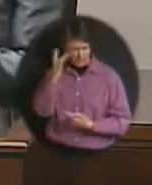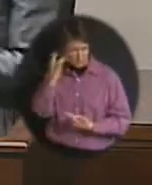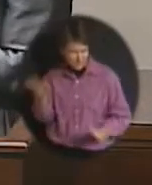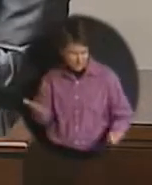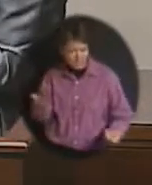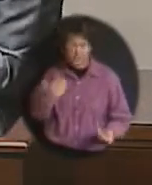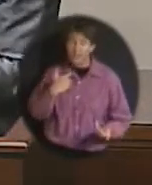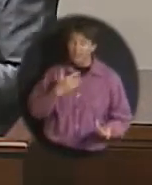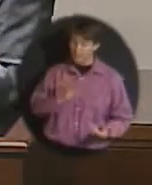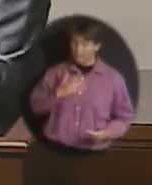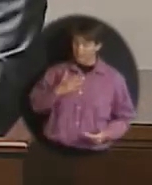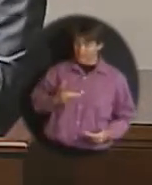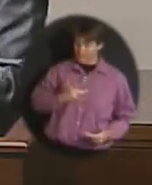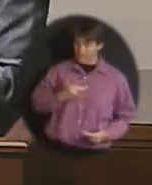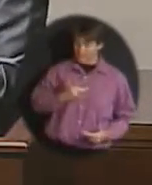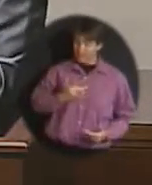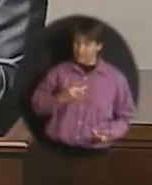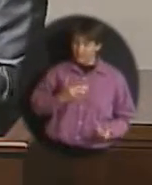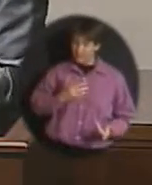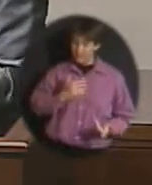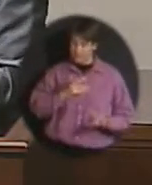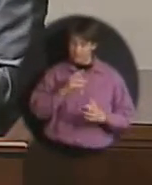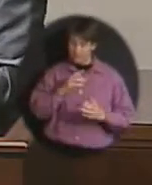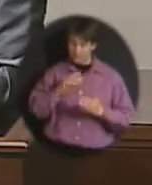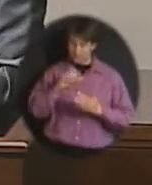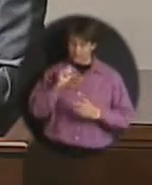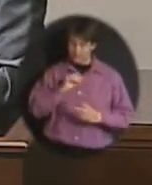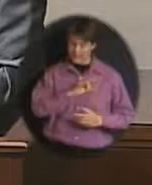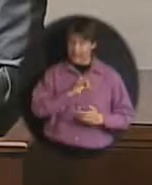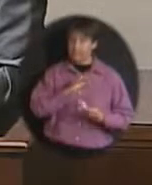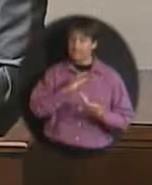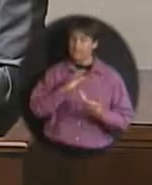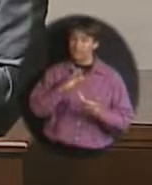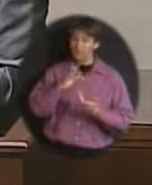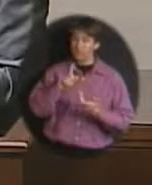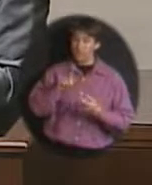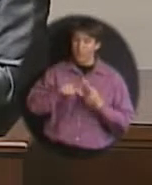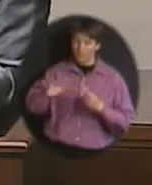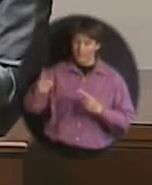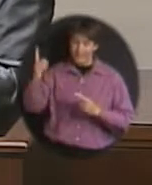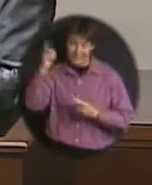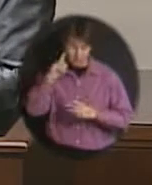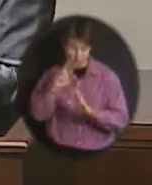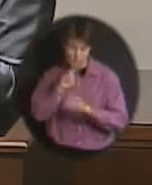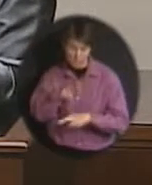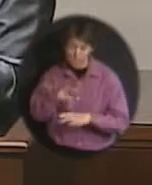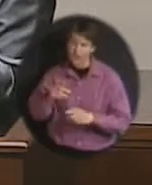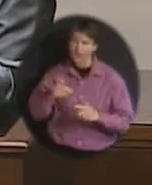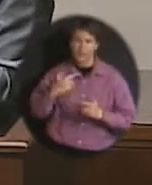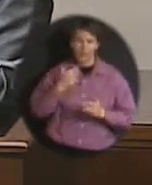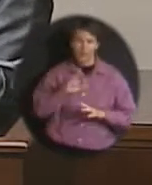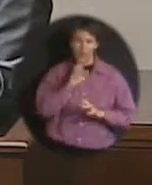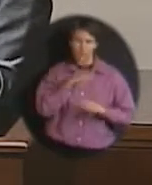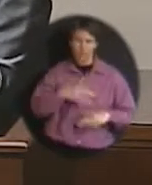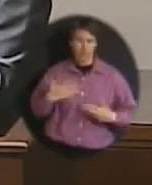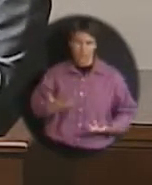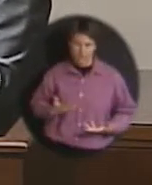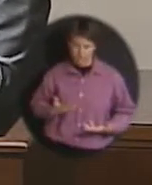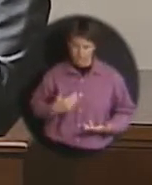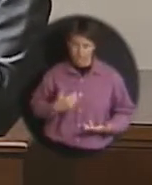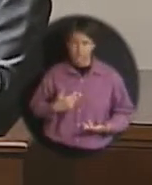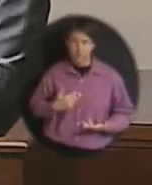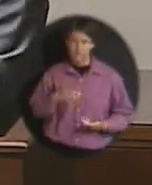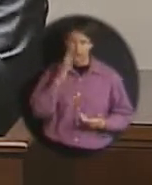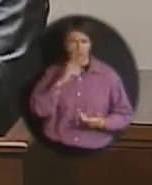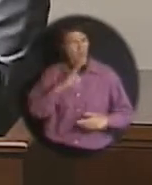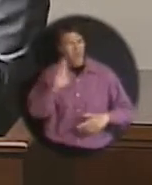it earlier, the response a staff member makes right after. Okay, so it says, gosh, so-and-so